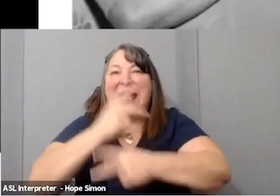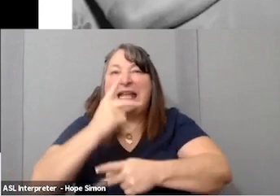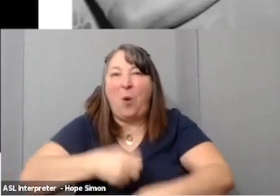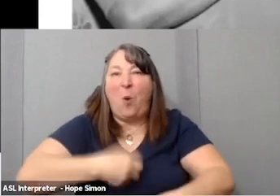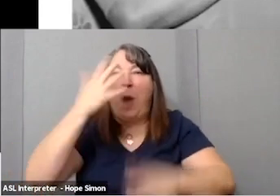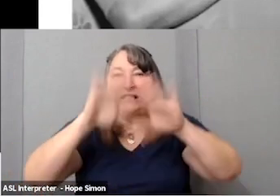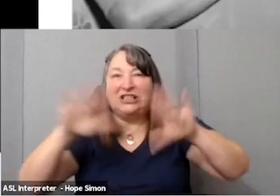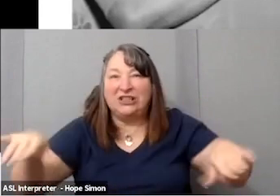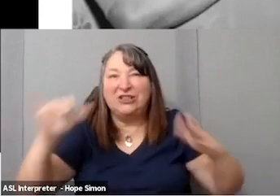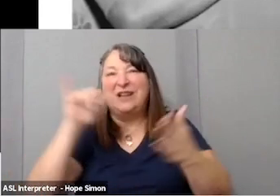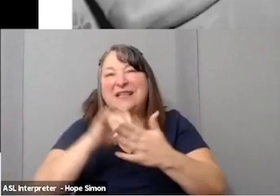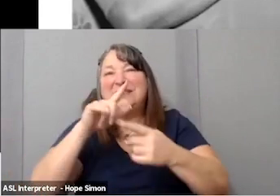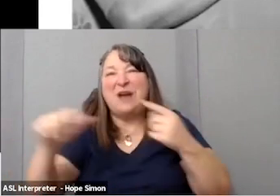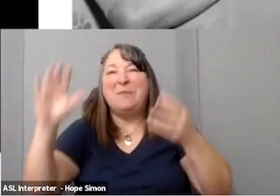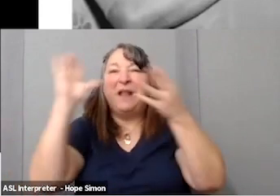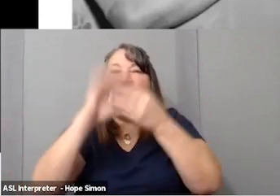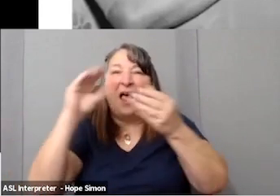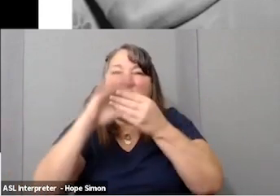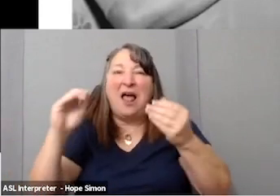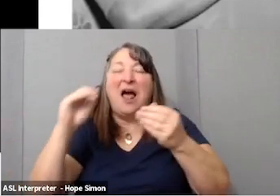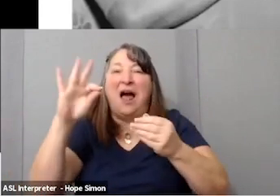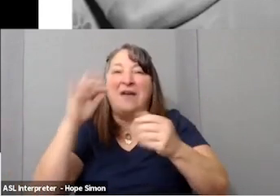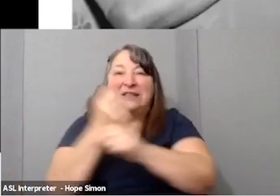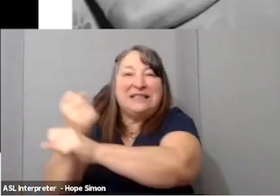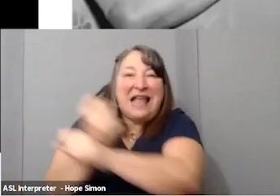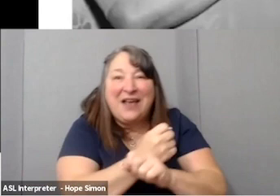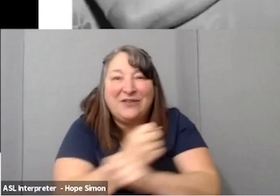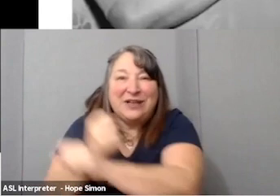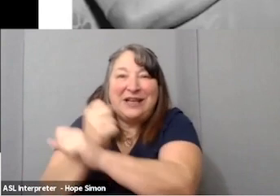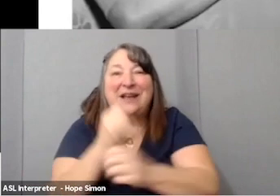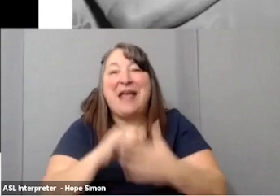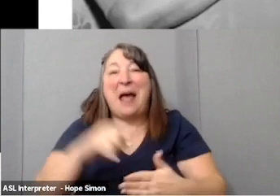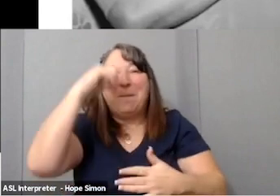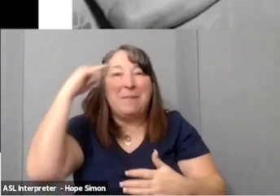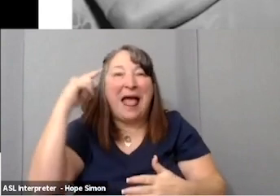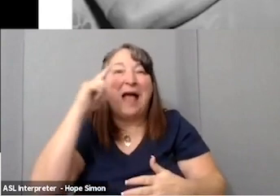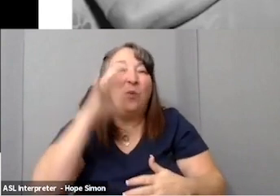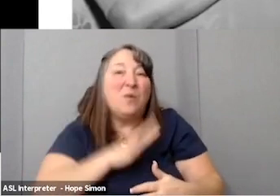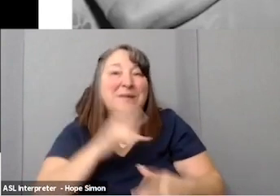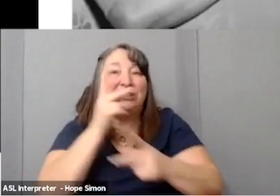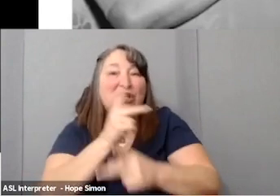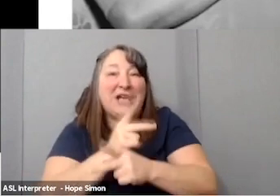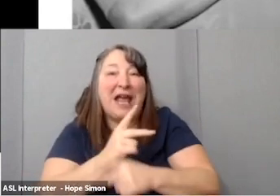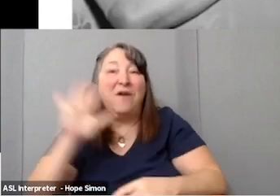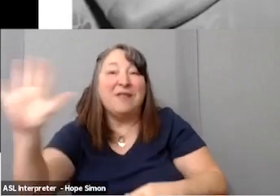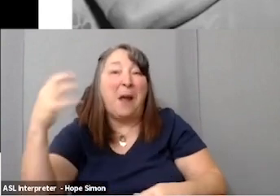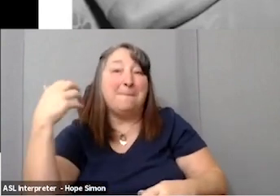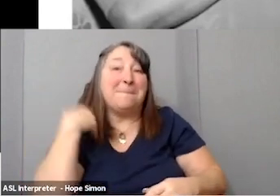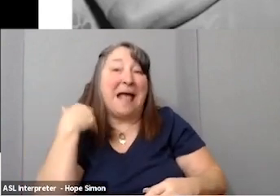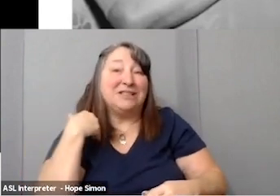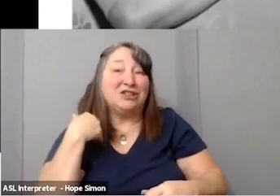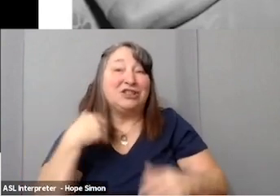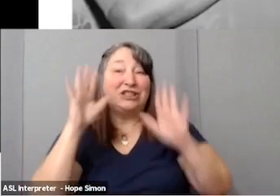of the legacy of slavery, where Black women would have to take care of their master's children. This trope